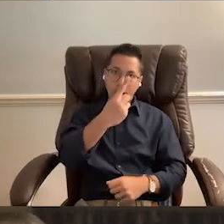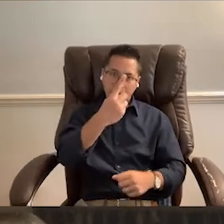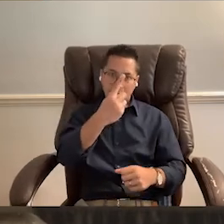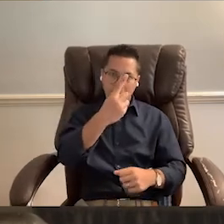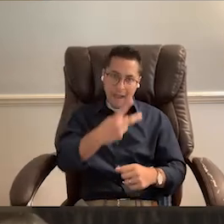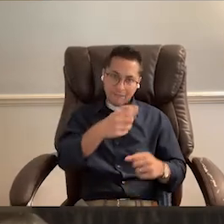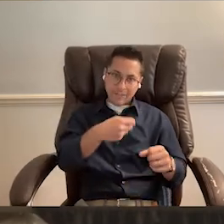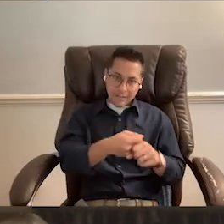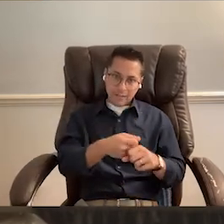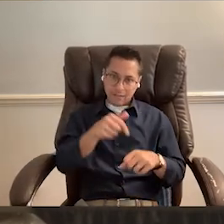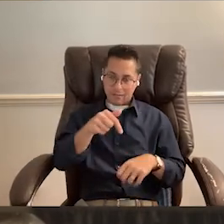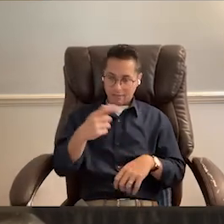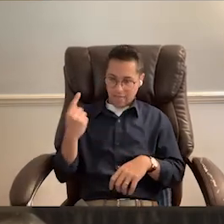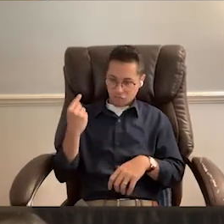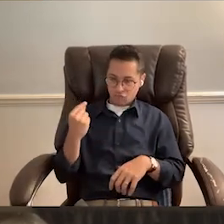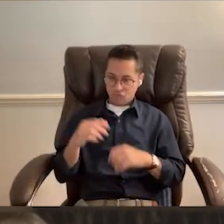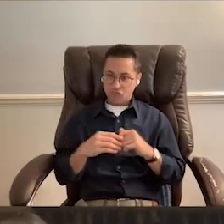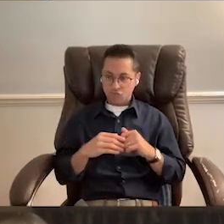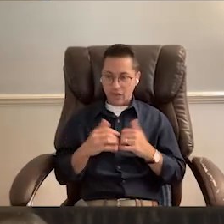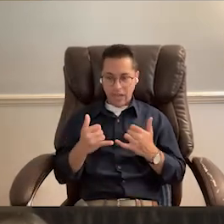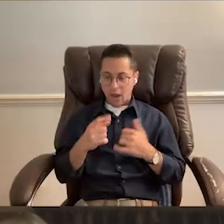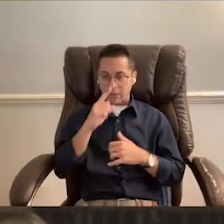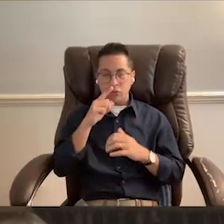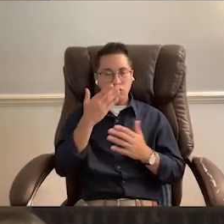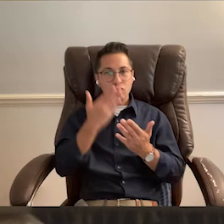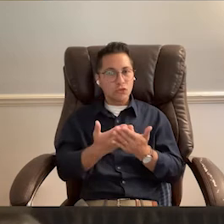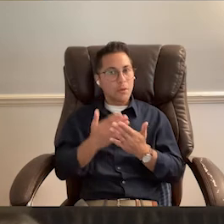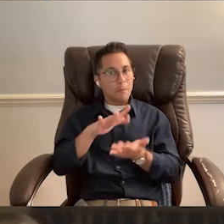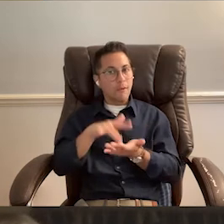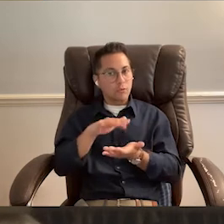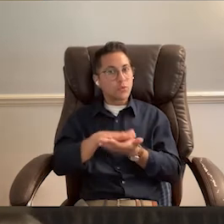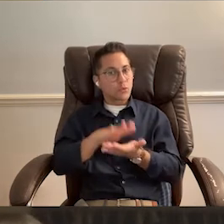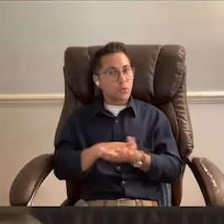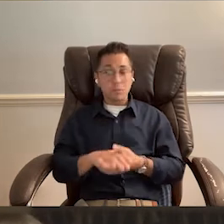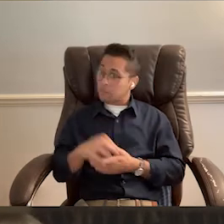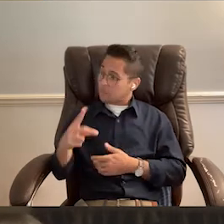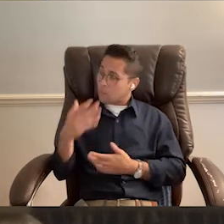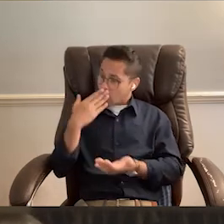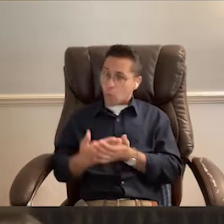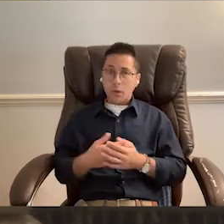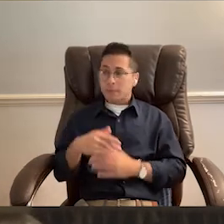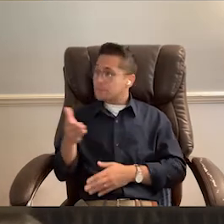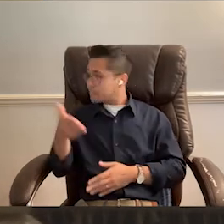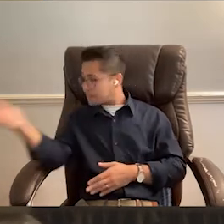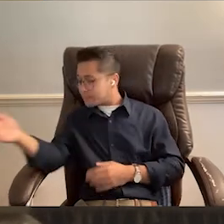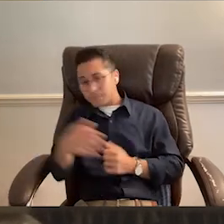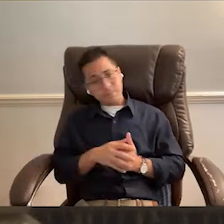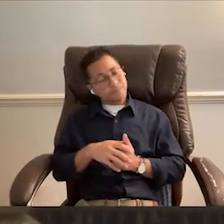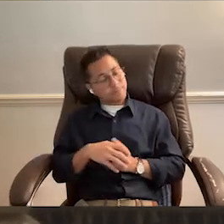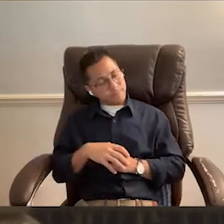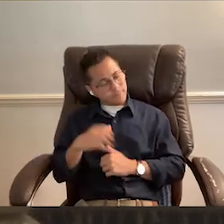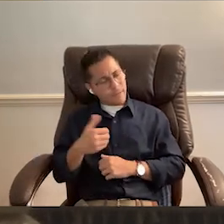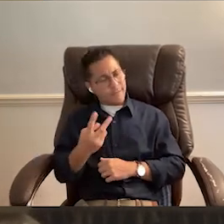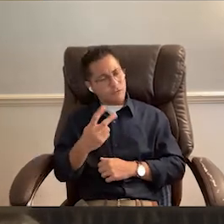right after that COVID came, so we did a year and then half of the year at school last year, and now he's actually in a great middle